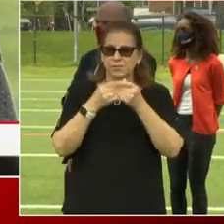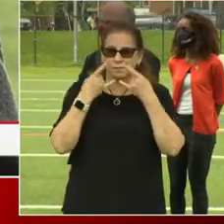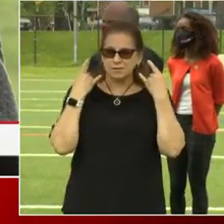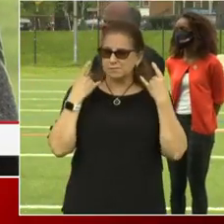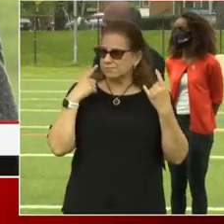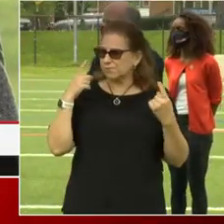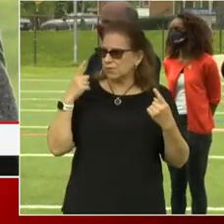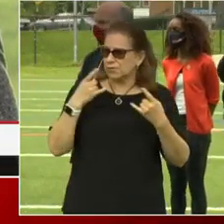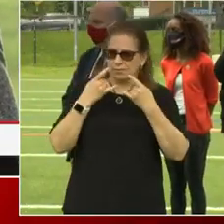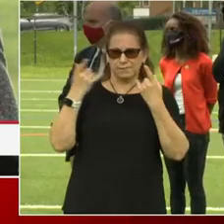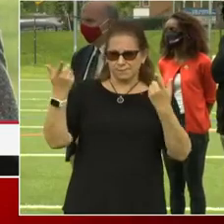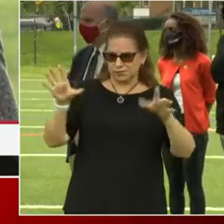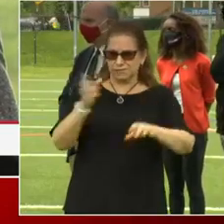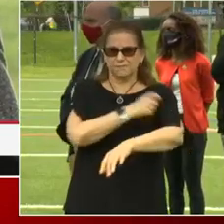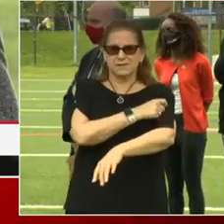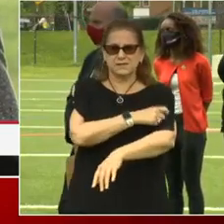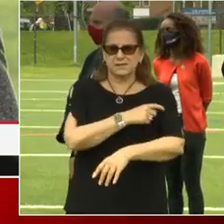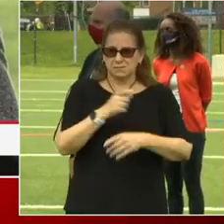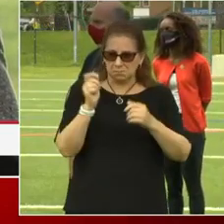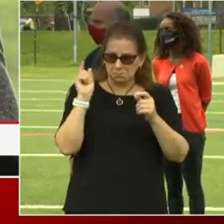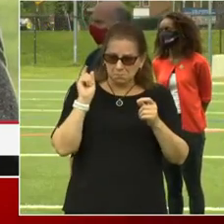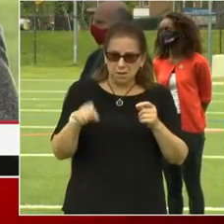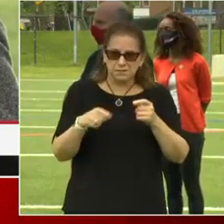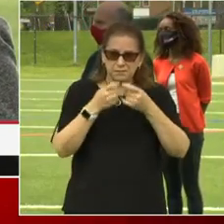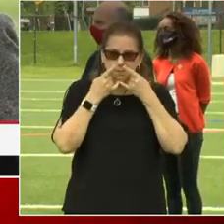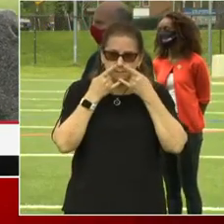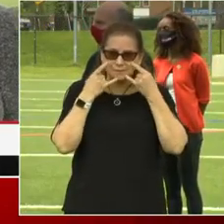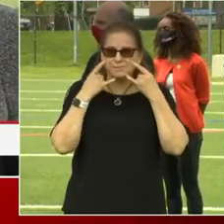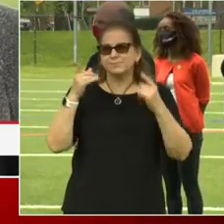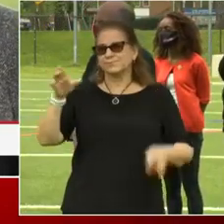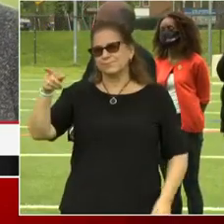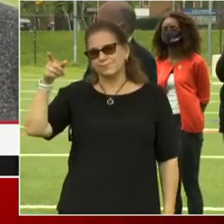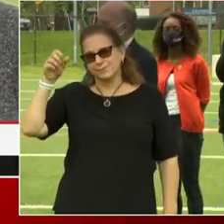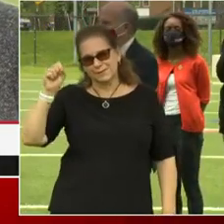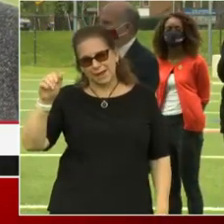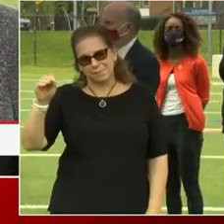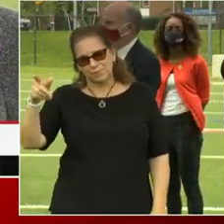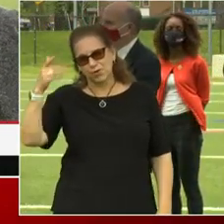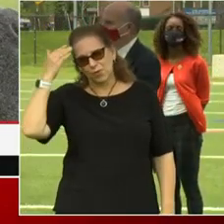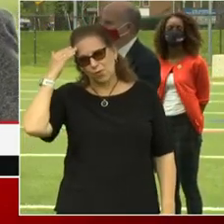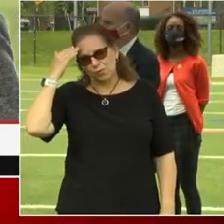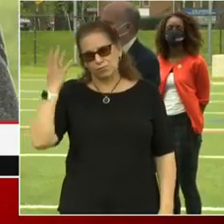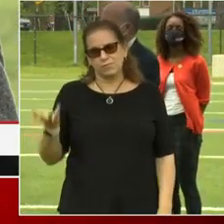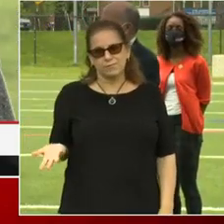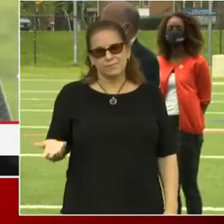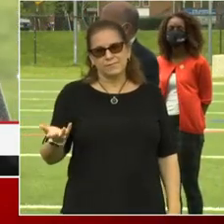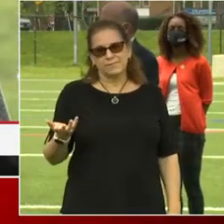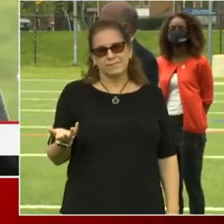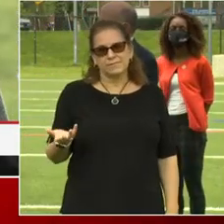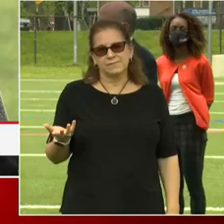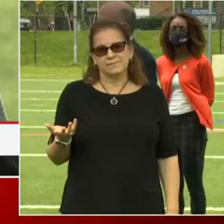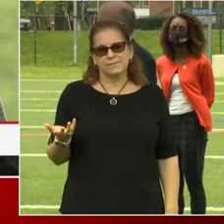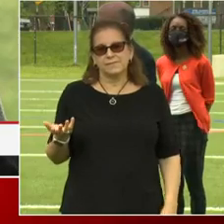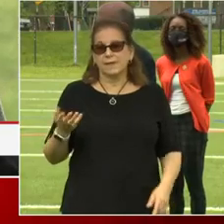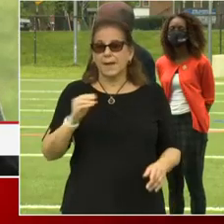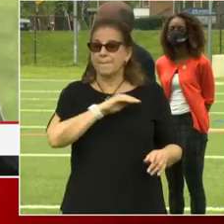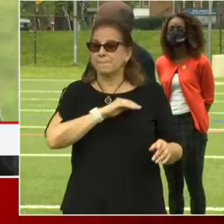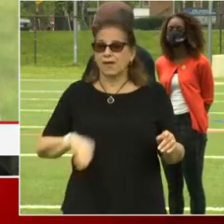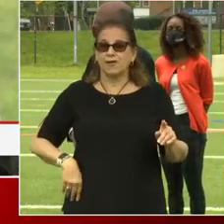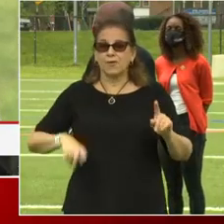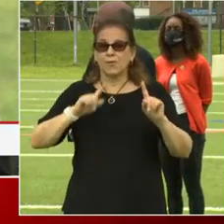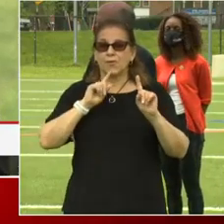correct? I think you know, Sam, that there was a update to a mayor's order